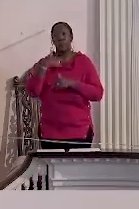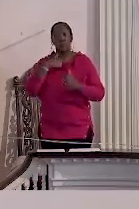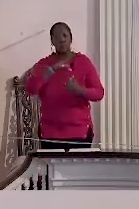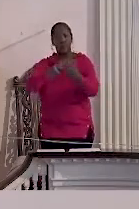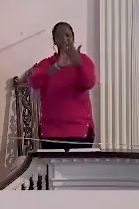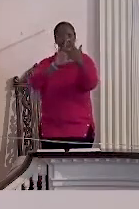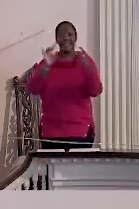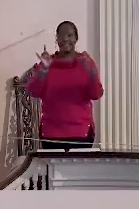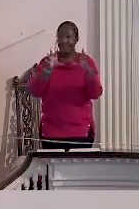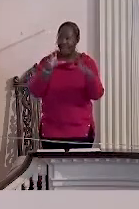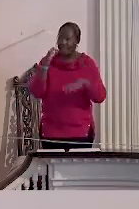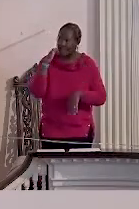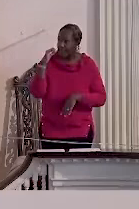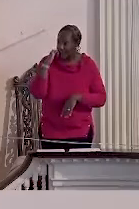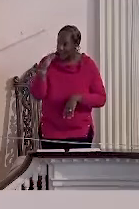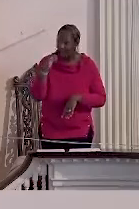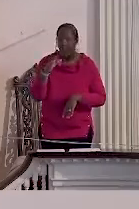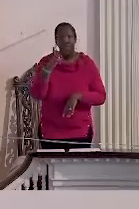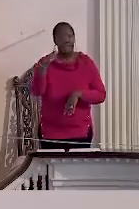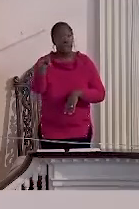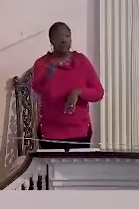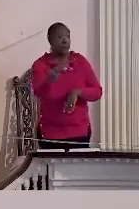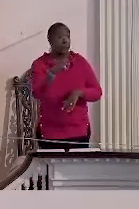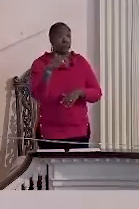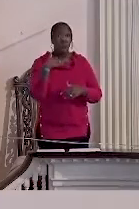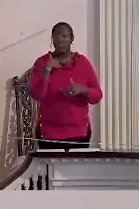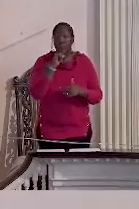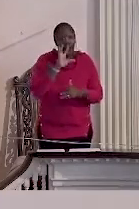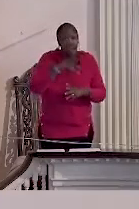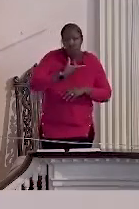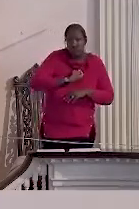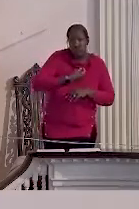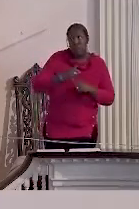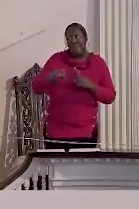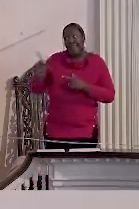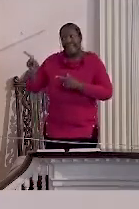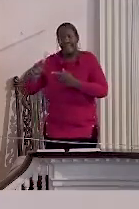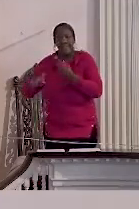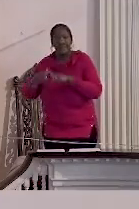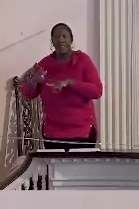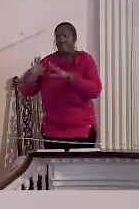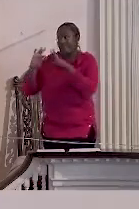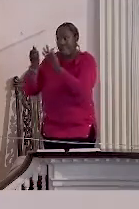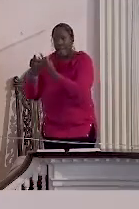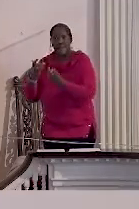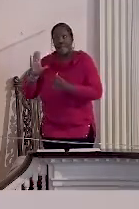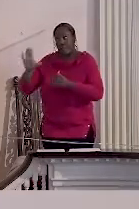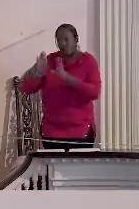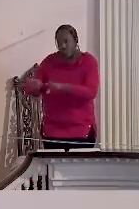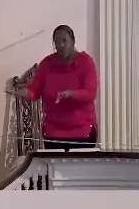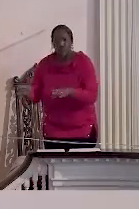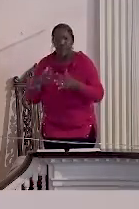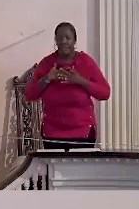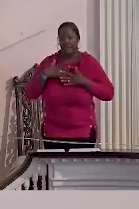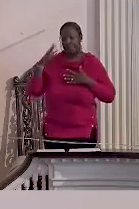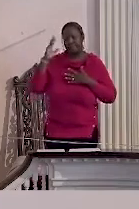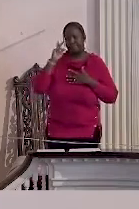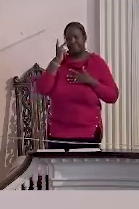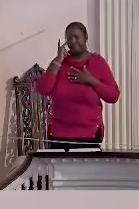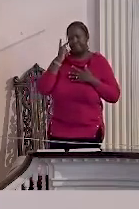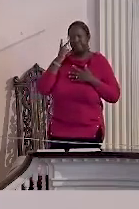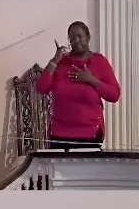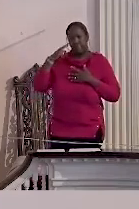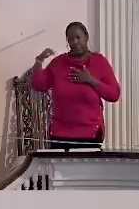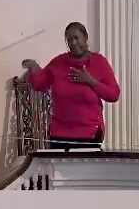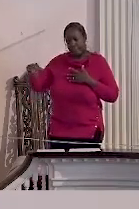to remember those who worry for friends and loved ones, especially children. If we